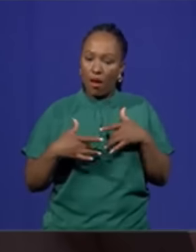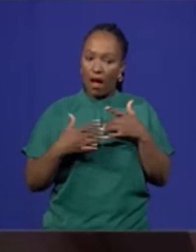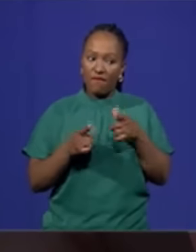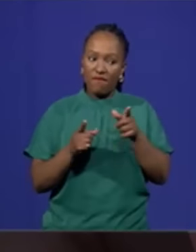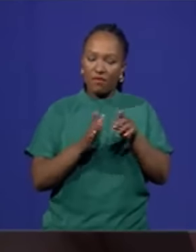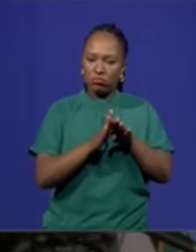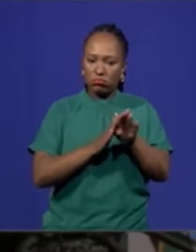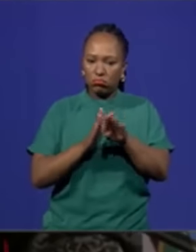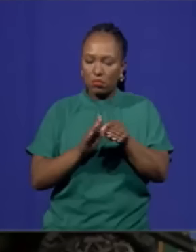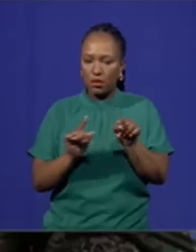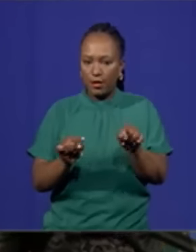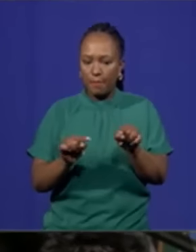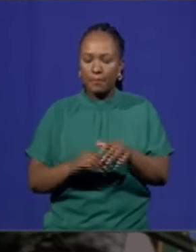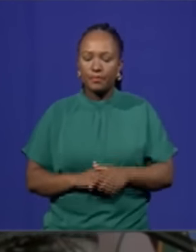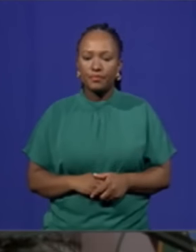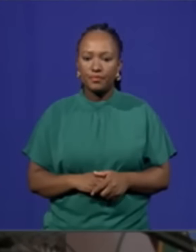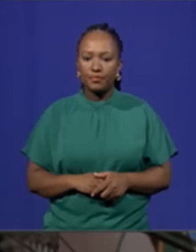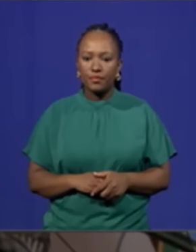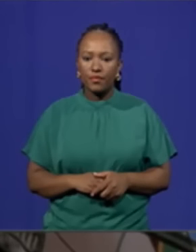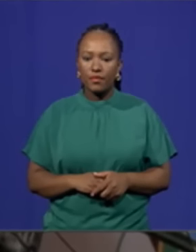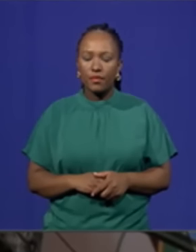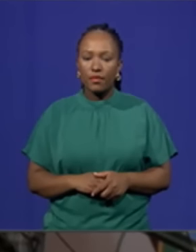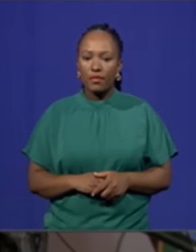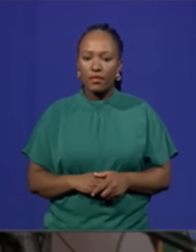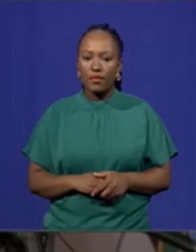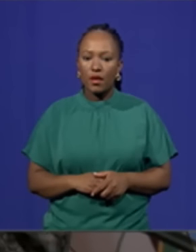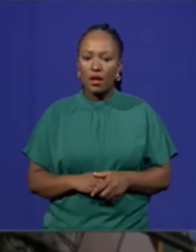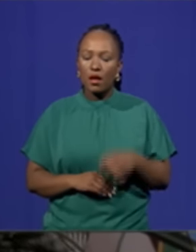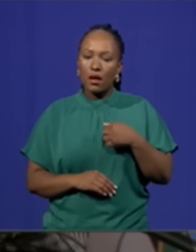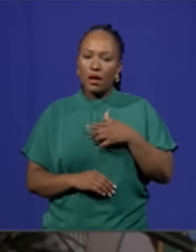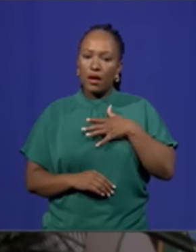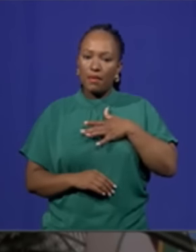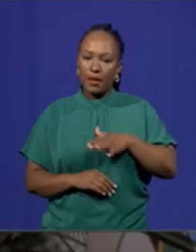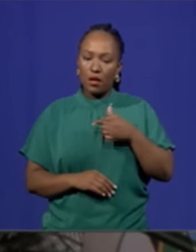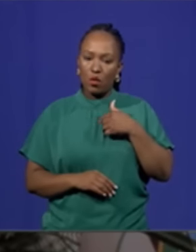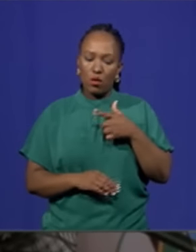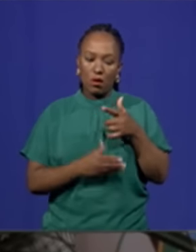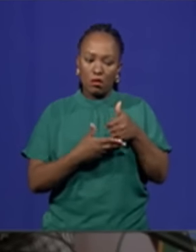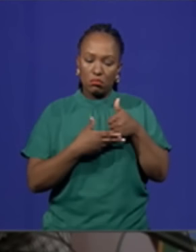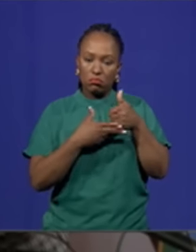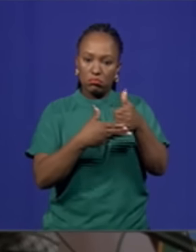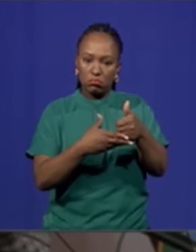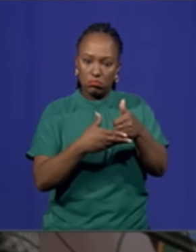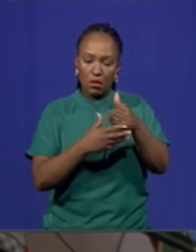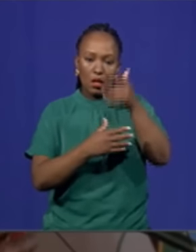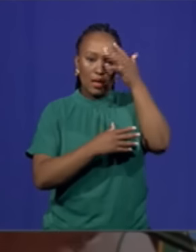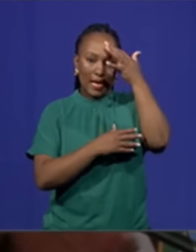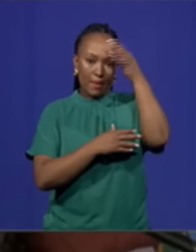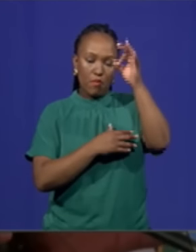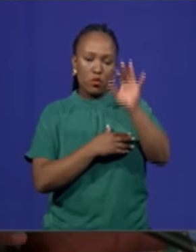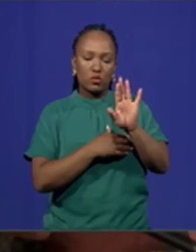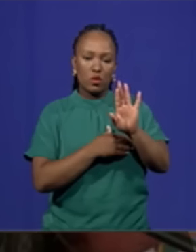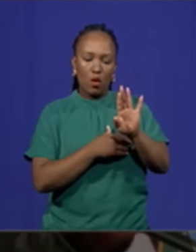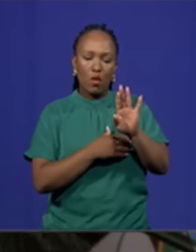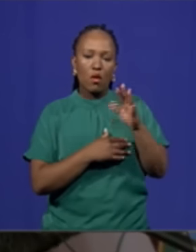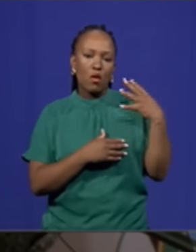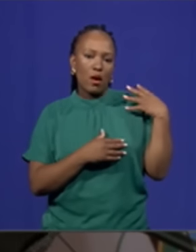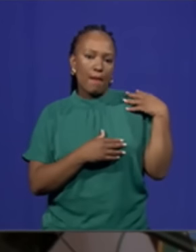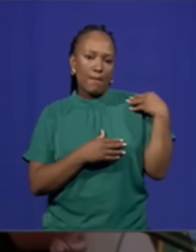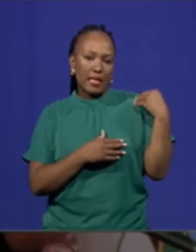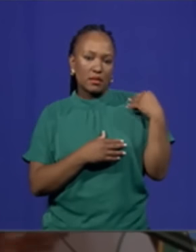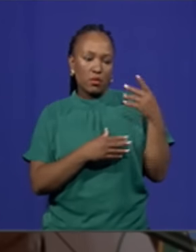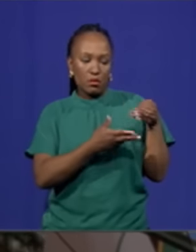kwa teng. Re batla hore ha re le thusha re le mmusho ha ministera a tla